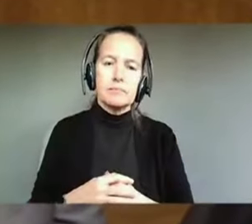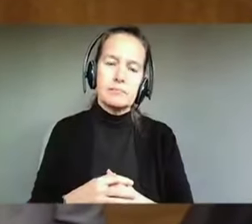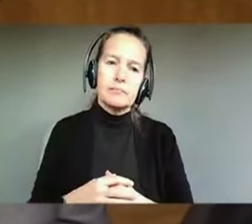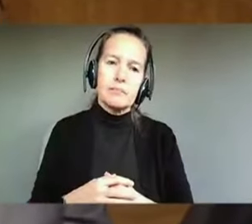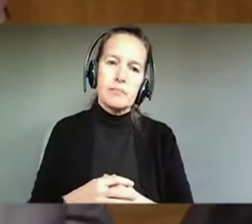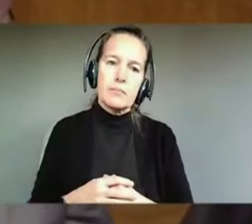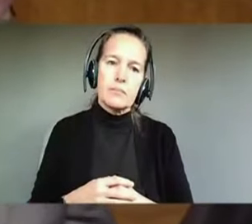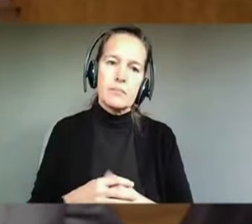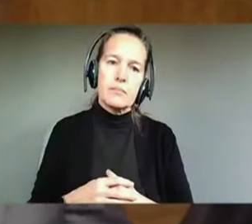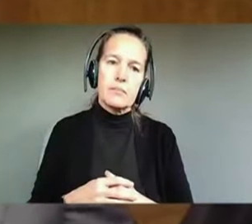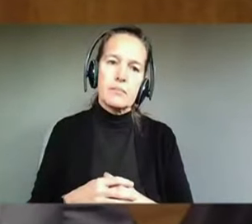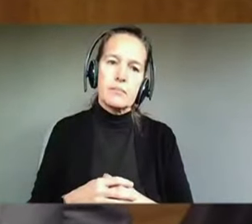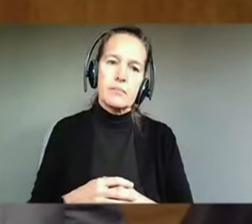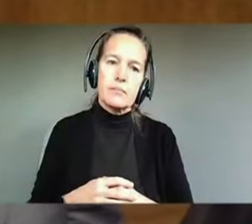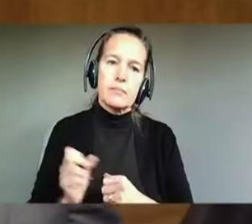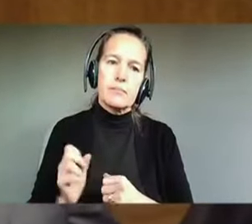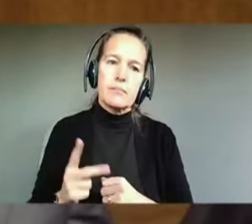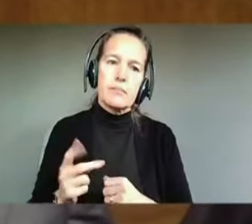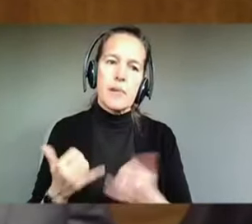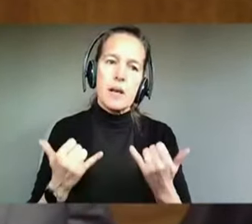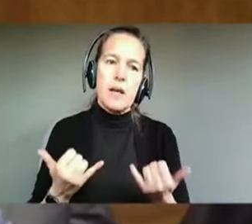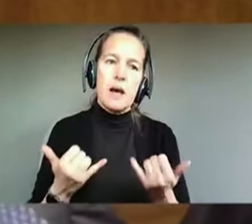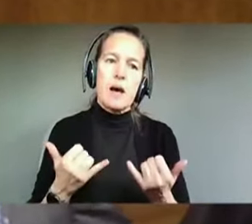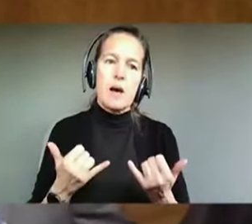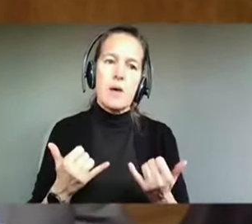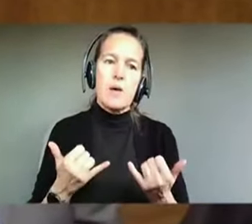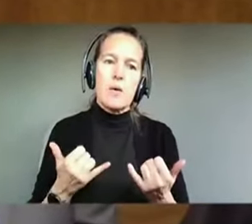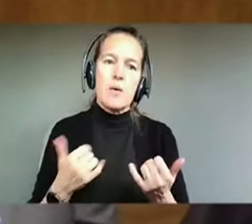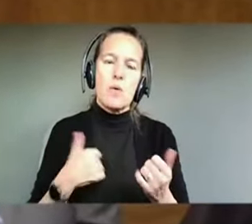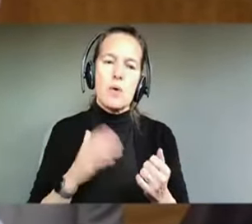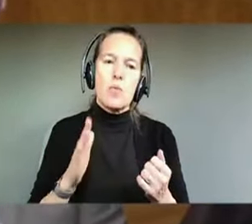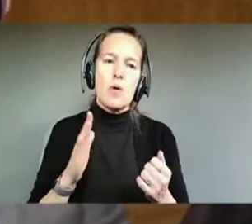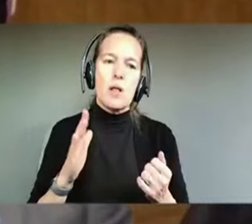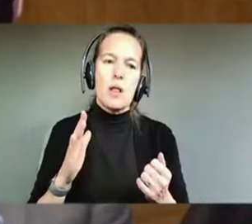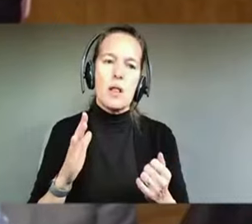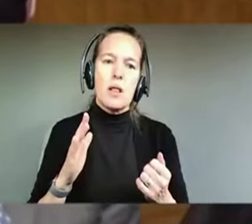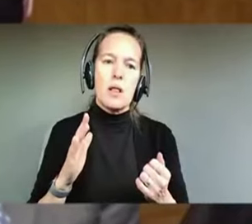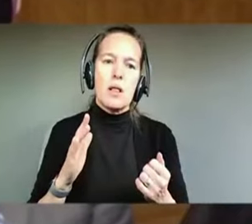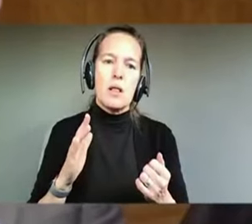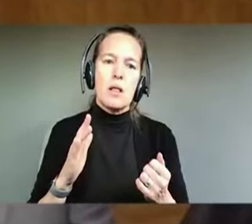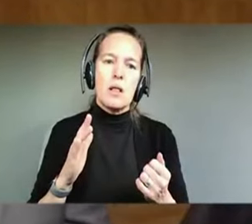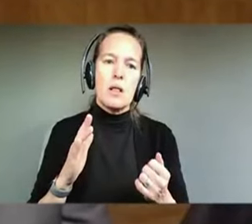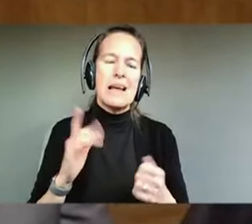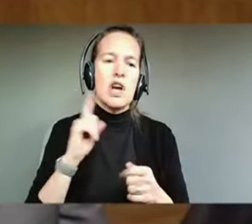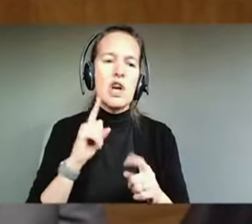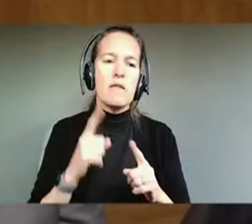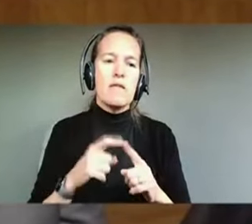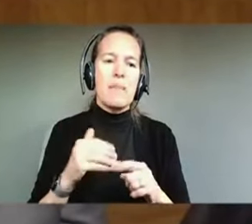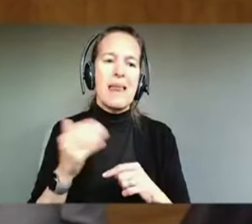Okay. And now we're going to hear from our next panel.